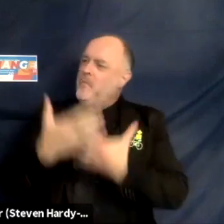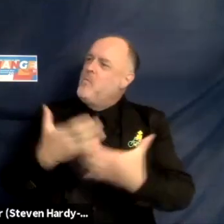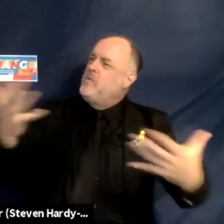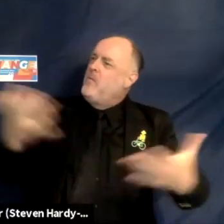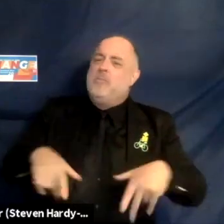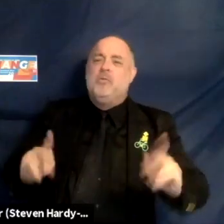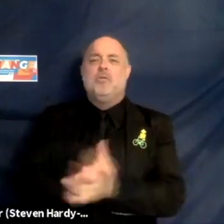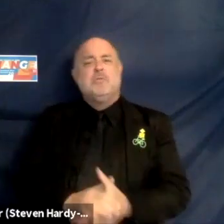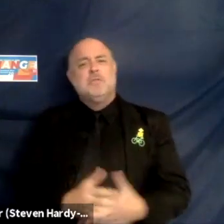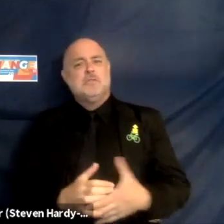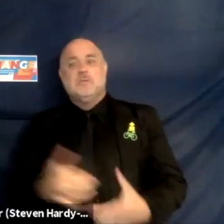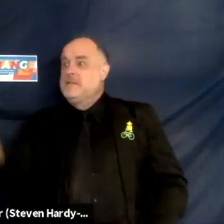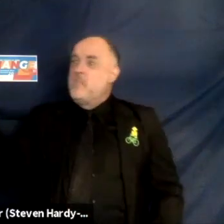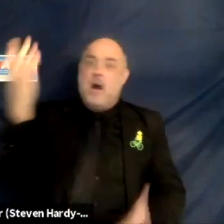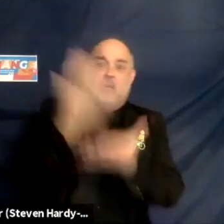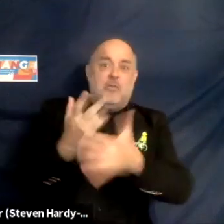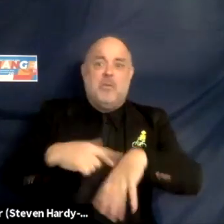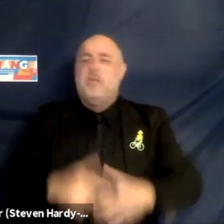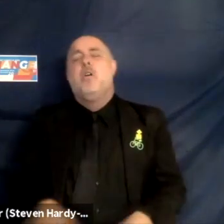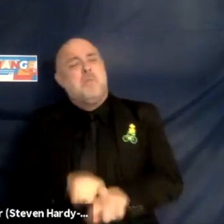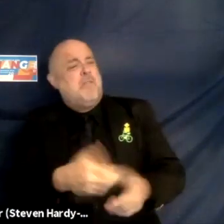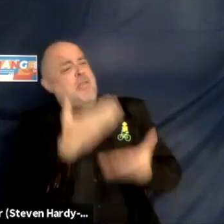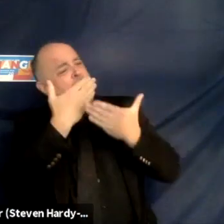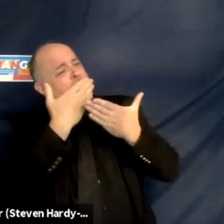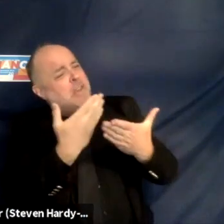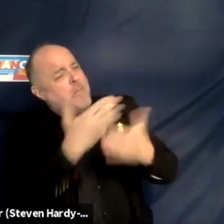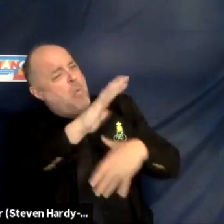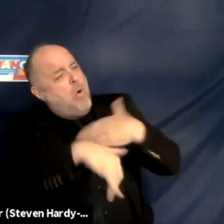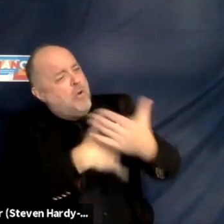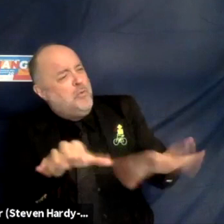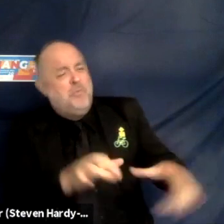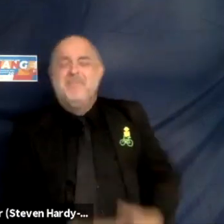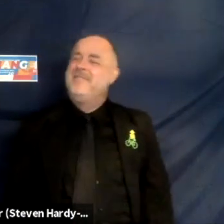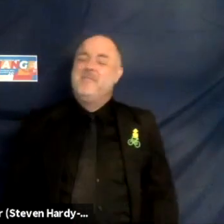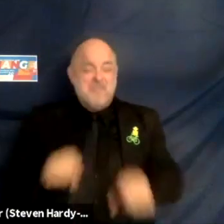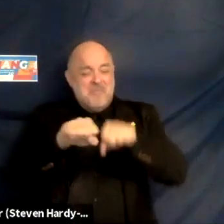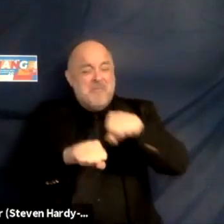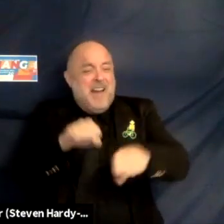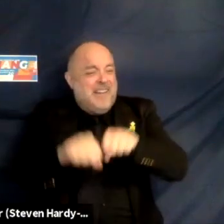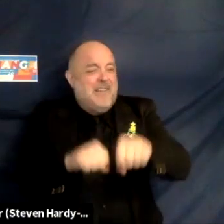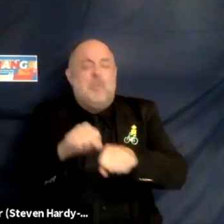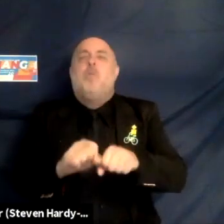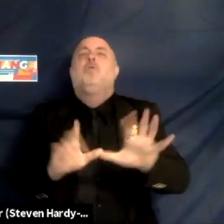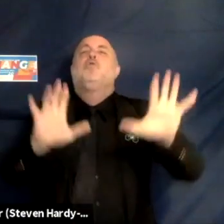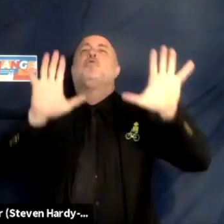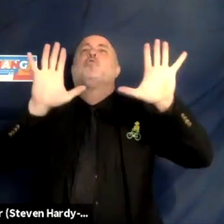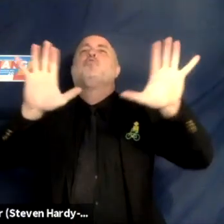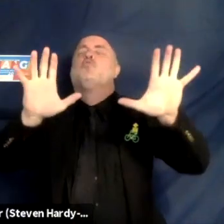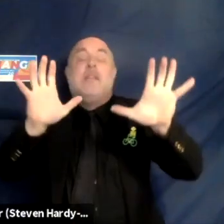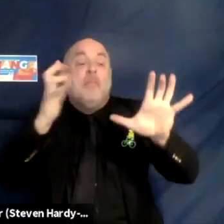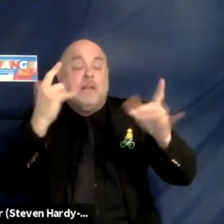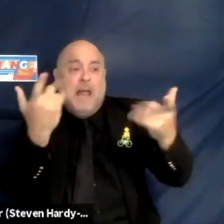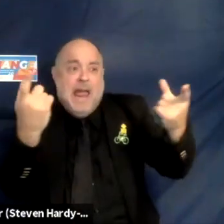to virtually swing by. I really just want to thank you for everything that you do. You know, bikes have been one of those bright spots as we've been